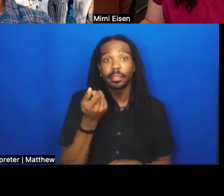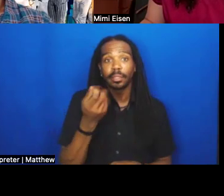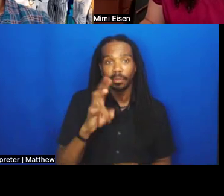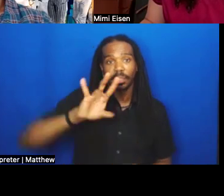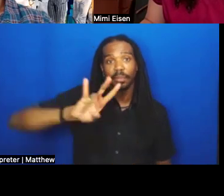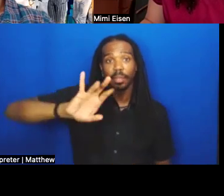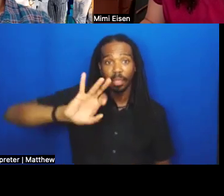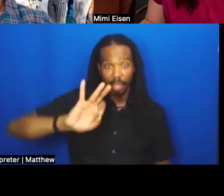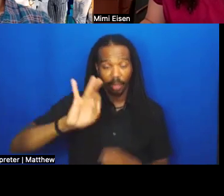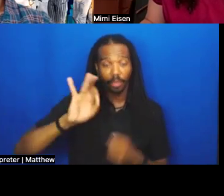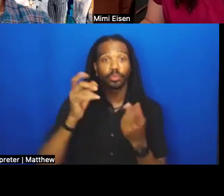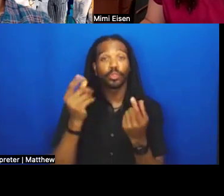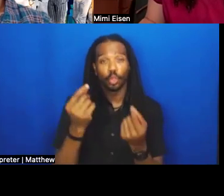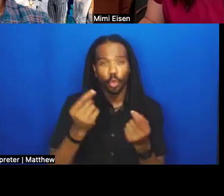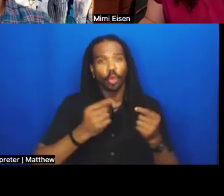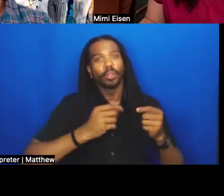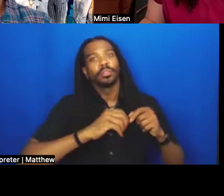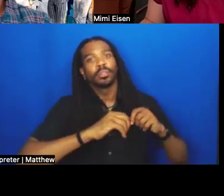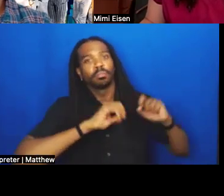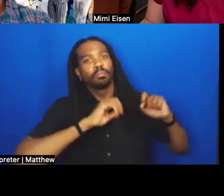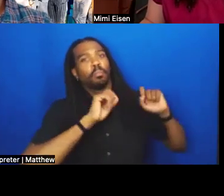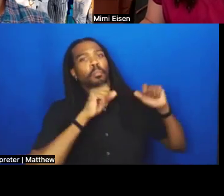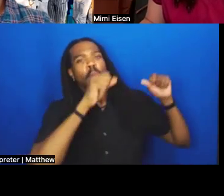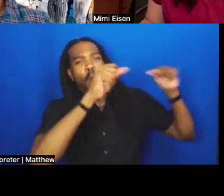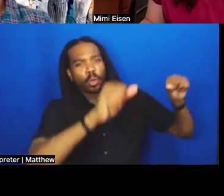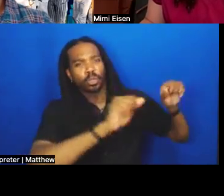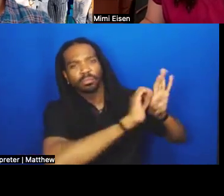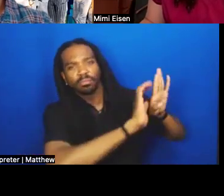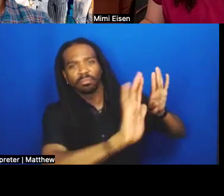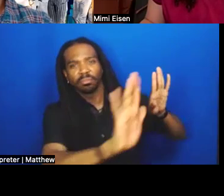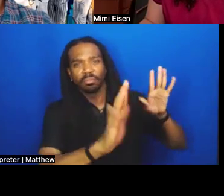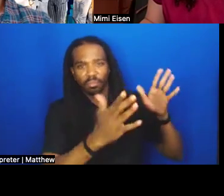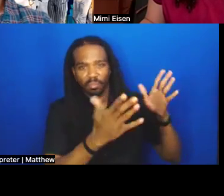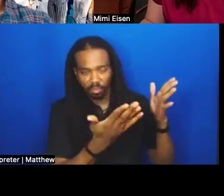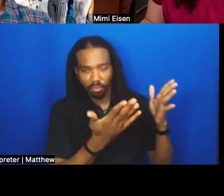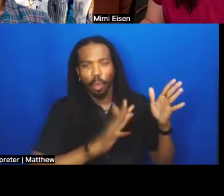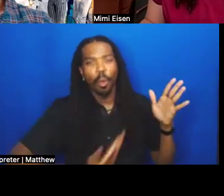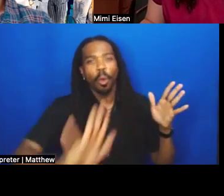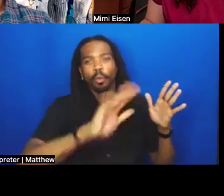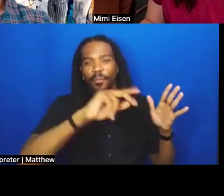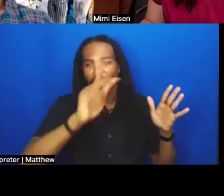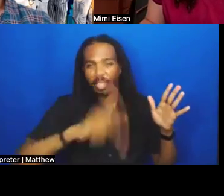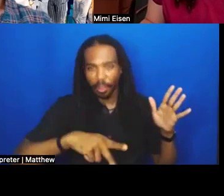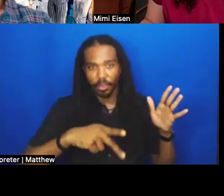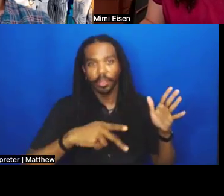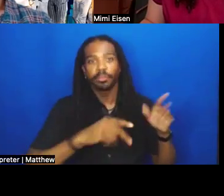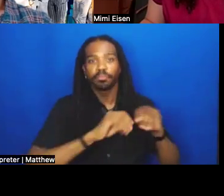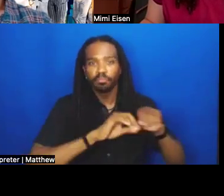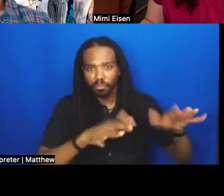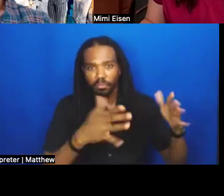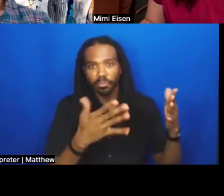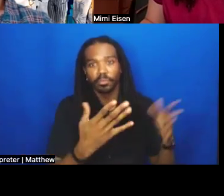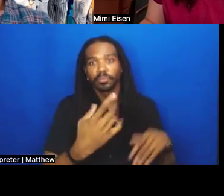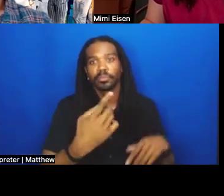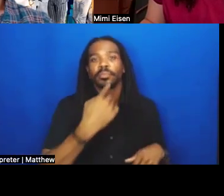across Philadelphia that spoke to the unjust costs of war that were shouldered by the poor and warned the merchant class, quote, "We have turned